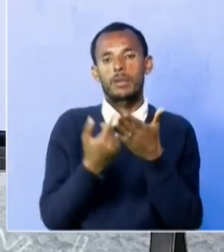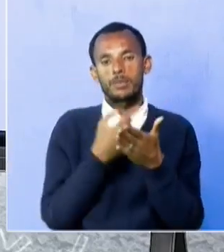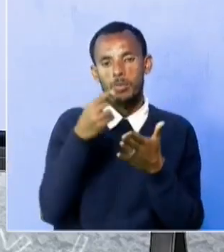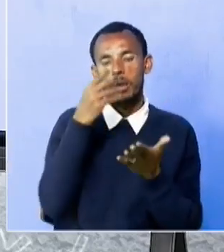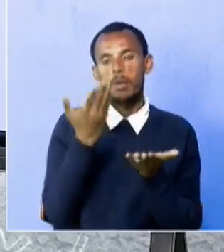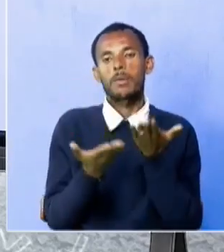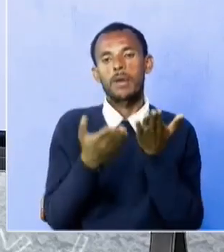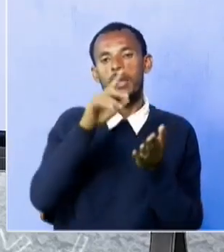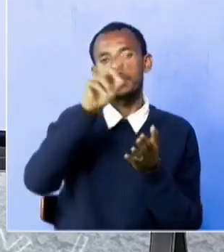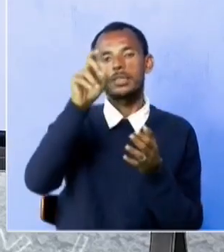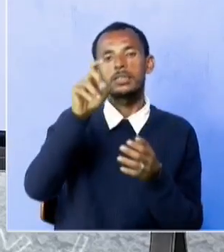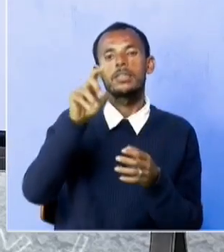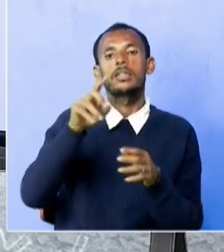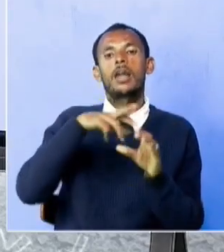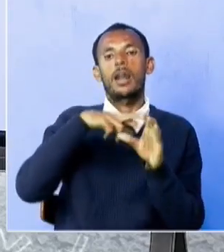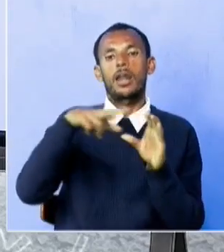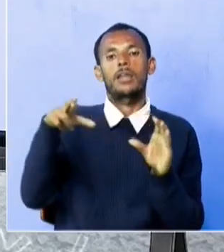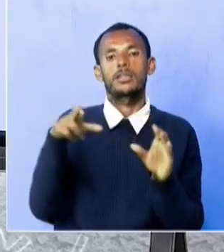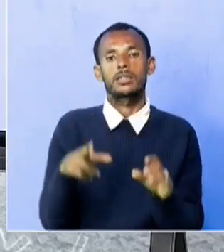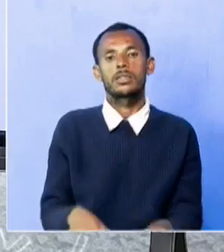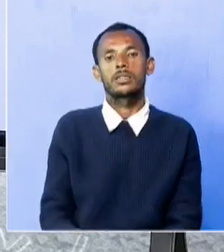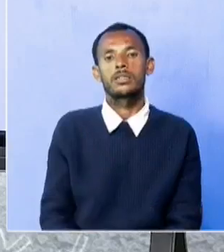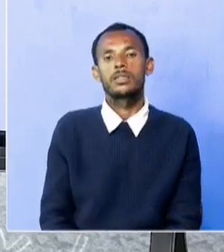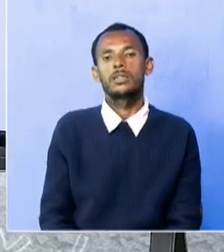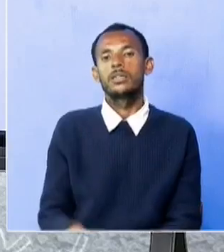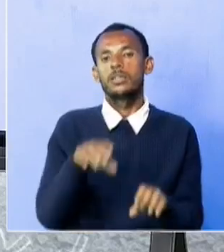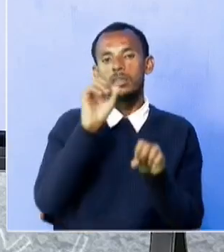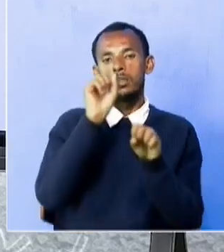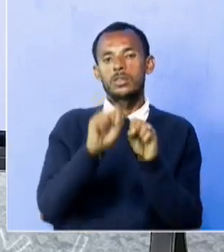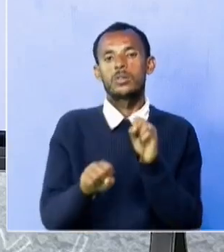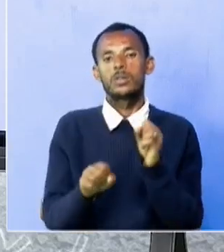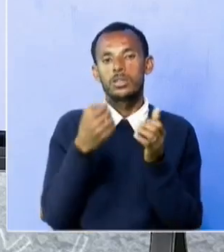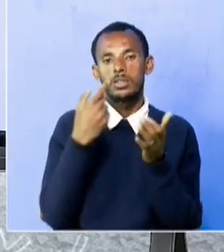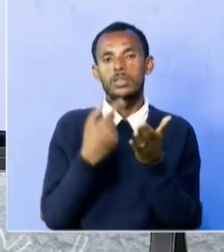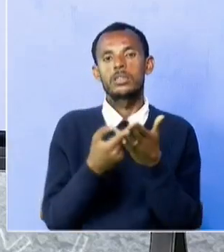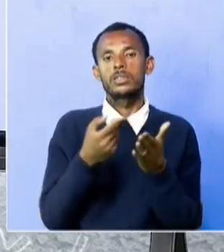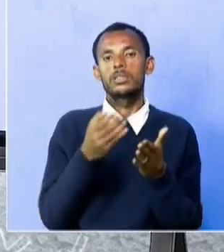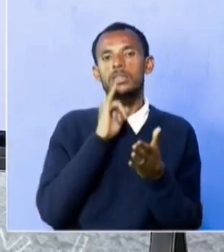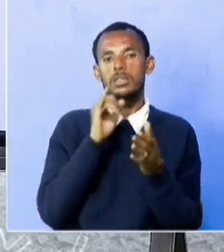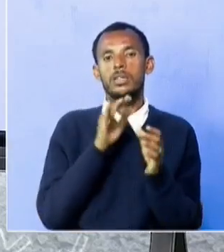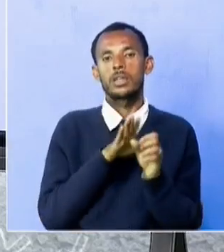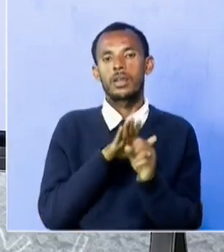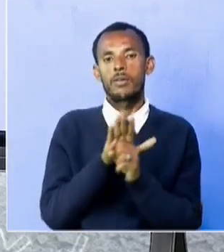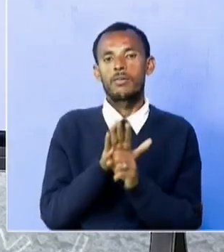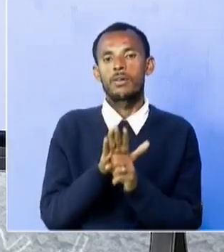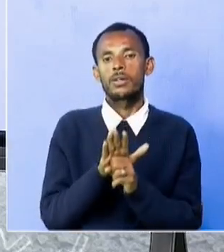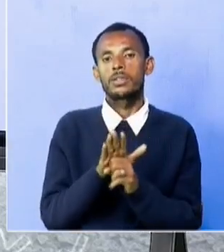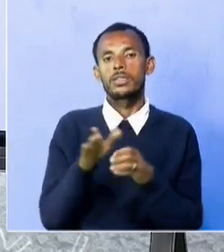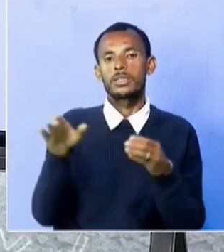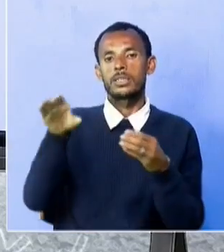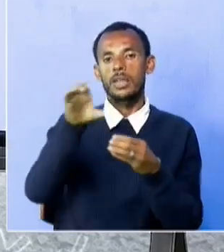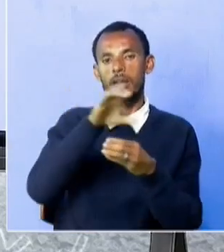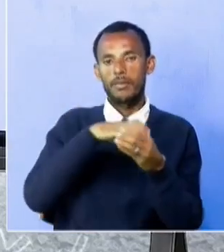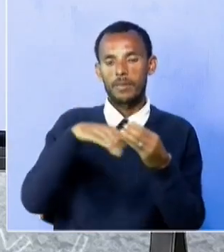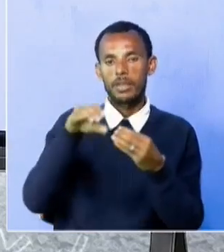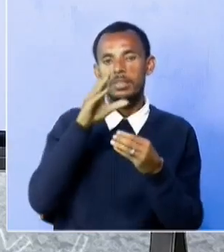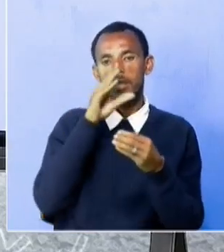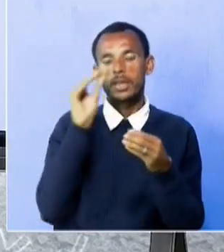asked to find the radius, right? So this is enough regarding circumference